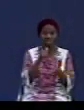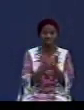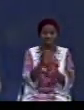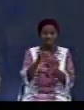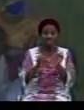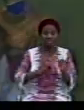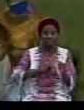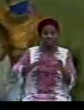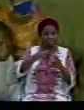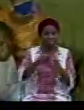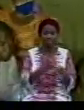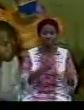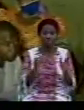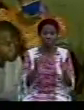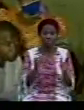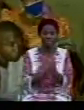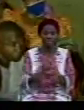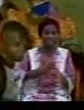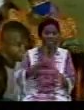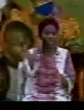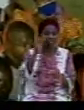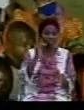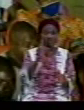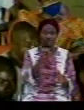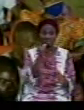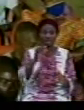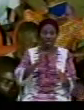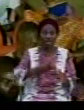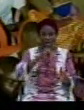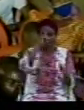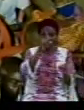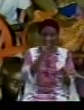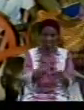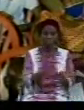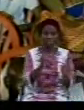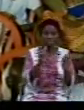would not, I consent unto the law that